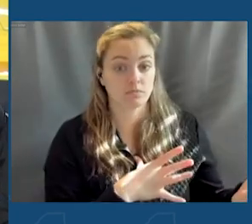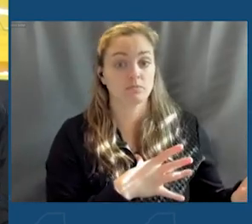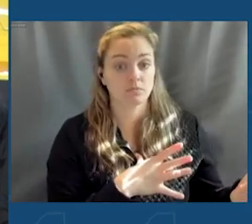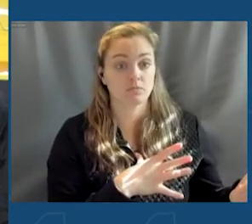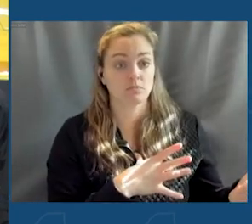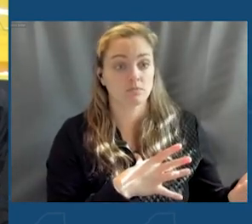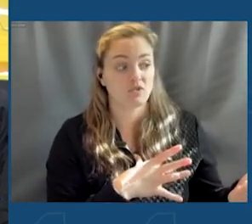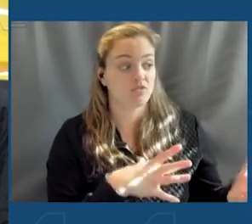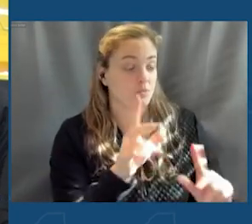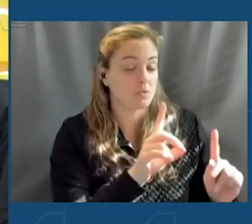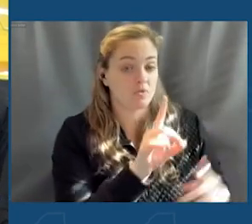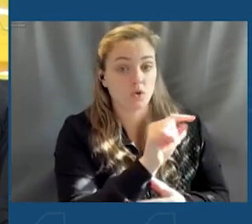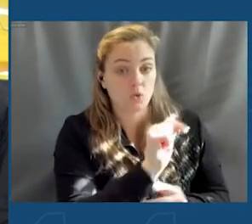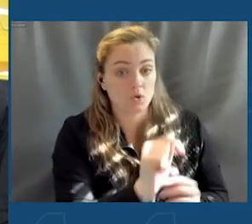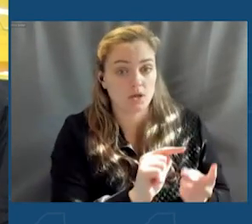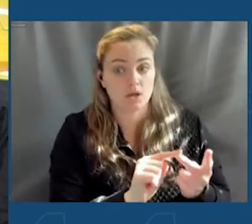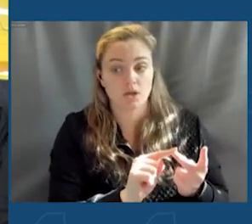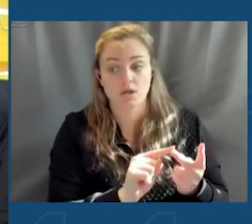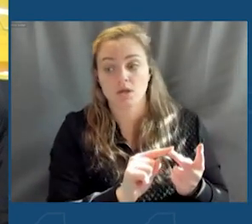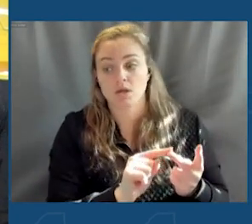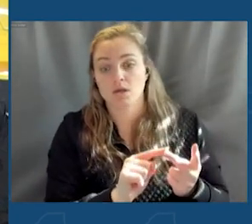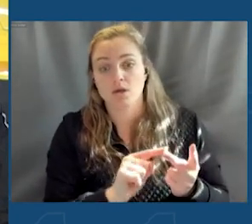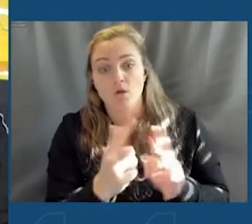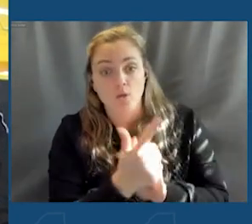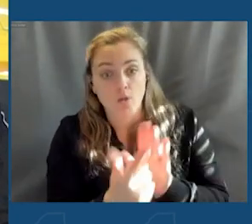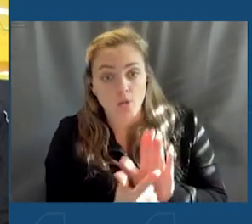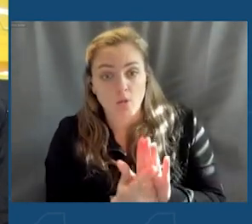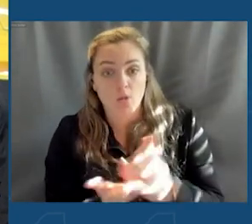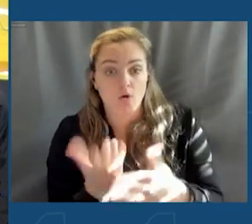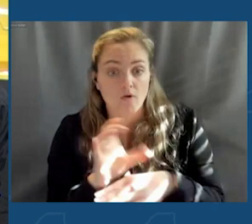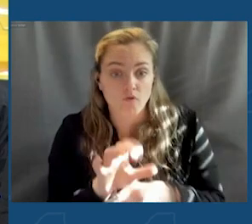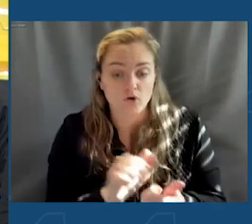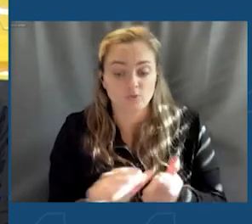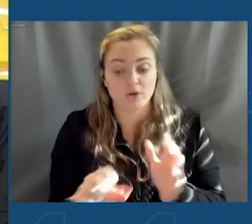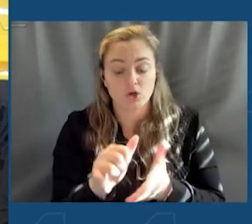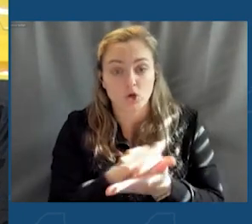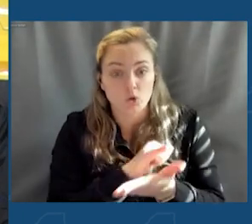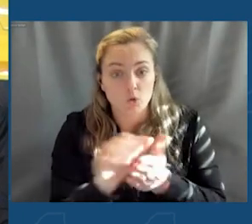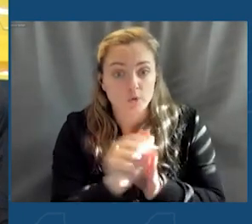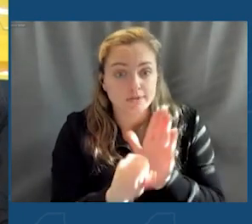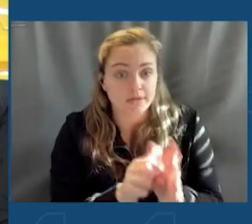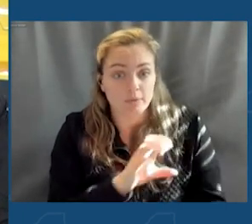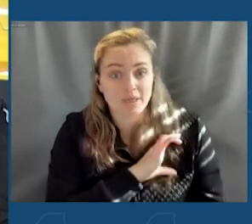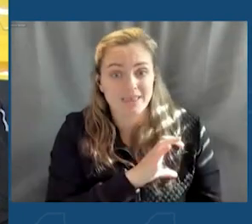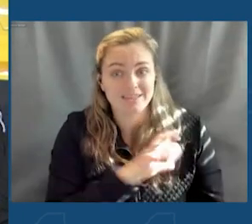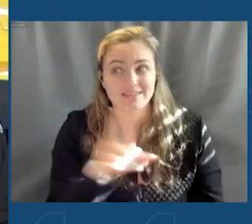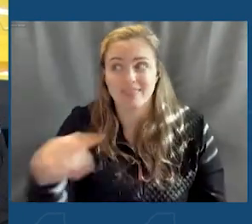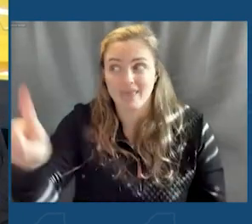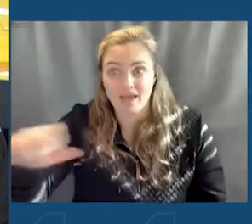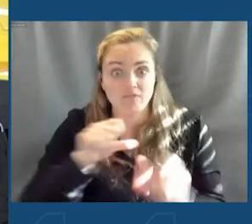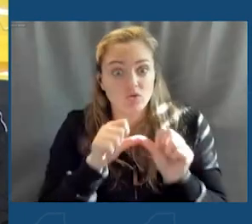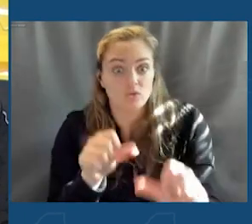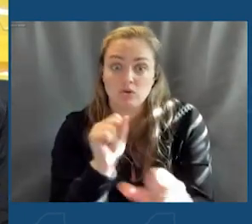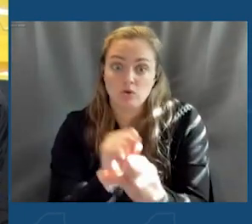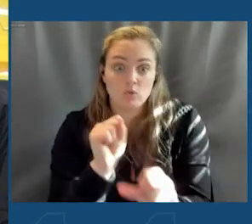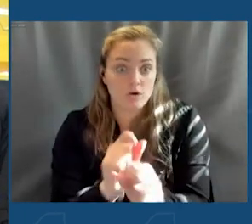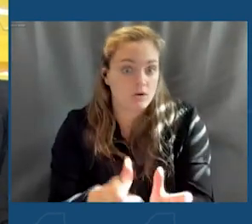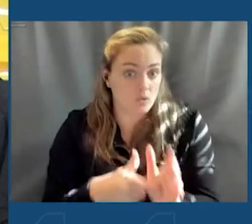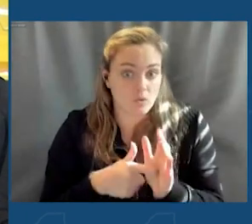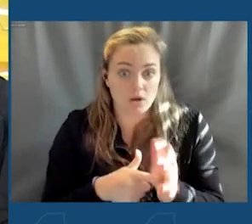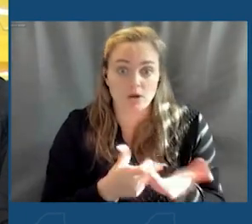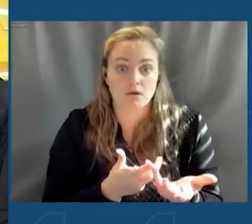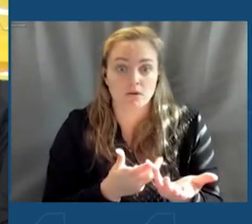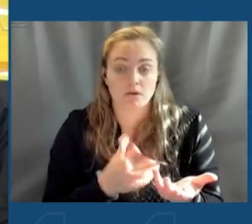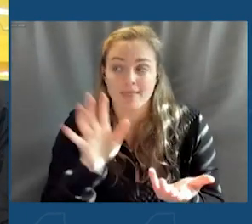of Transportation, as well as our friends from law enforcement and New York State Police, because they have to be out in these conditions. And they're put their lives